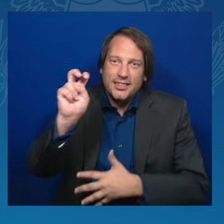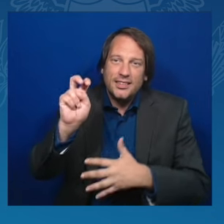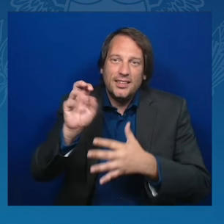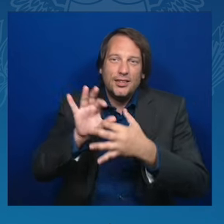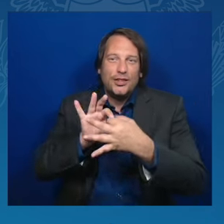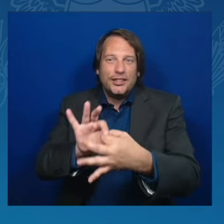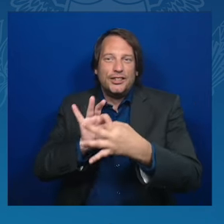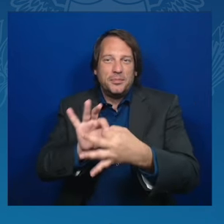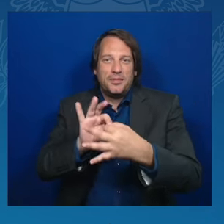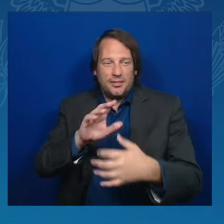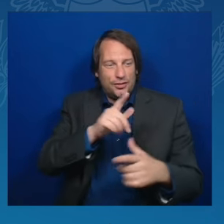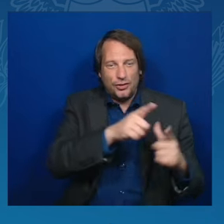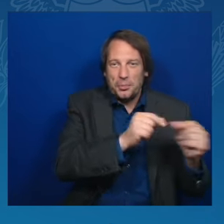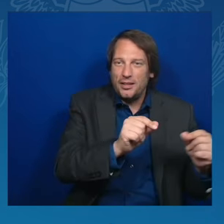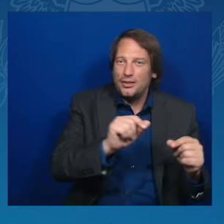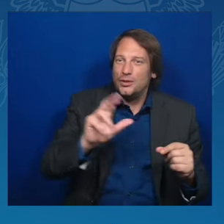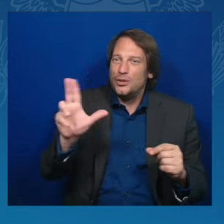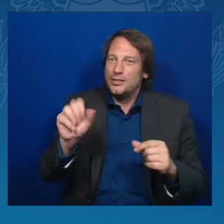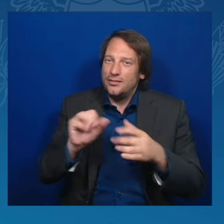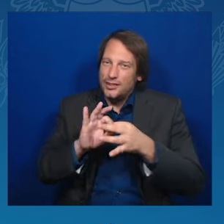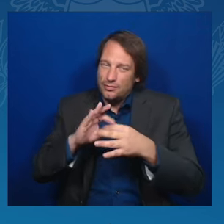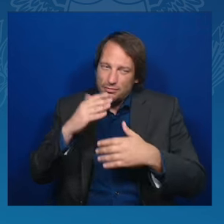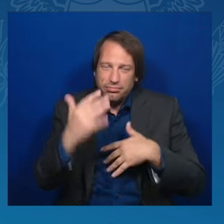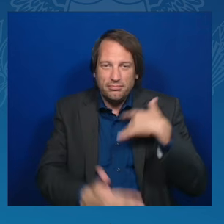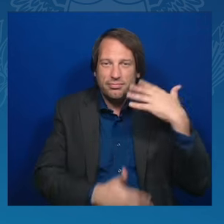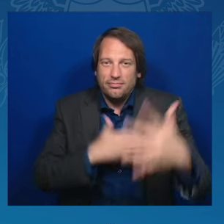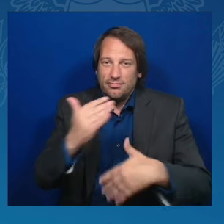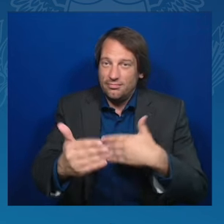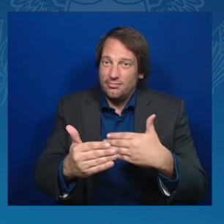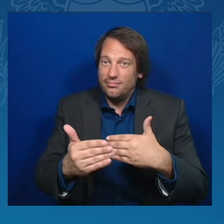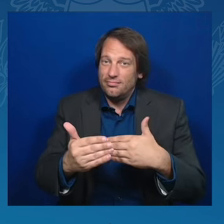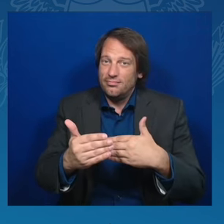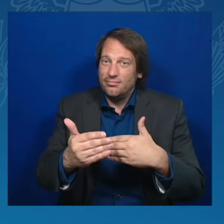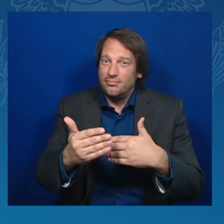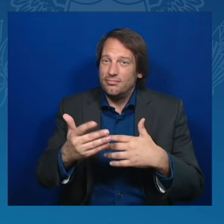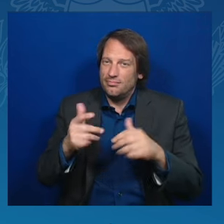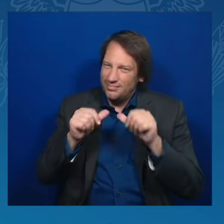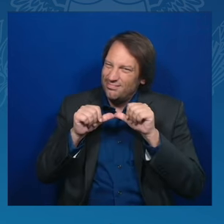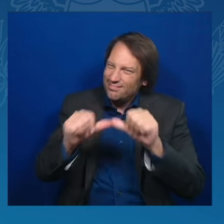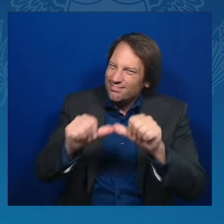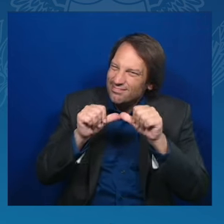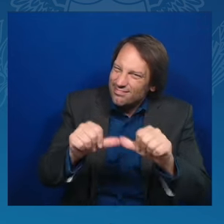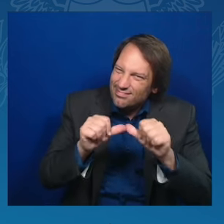we have done so far. But for the moment, just let us enjoy the lunch.